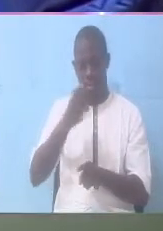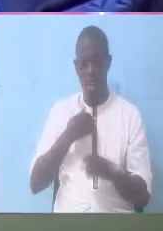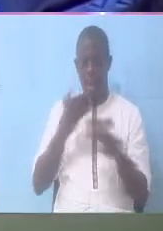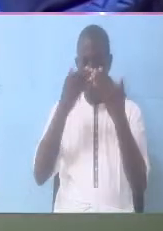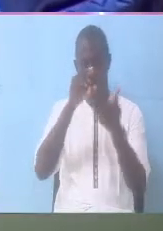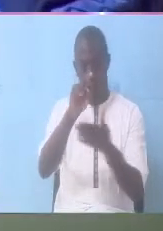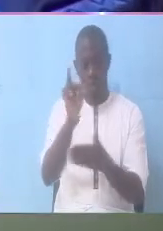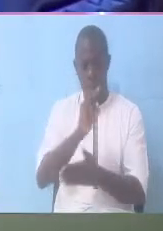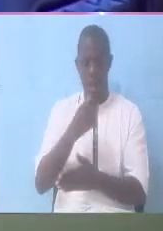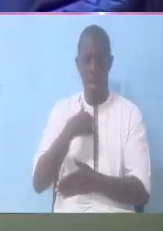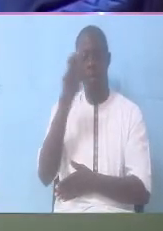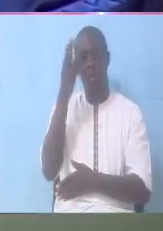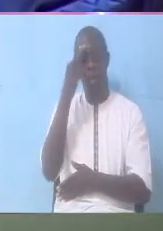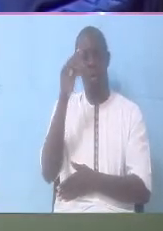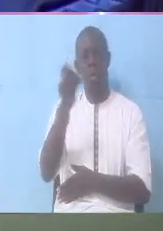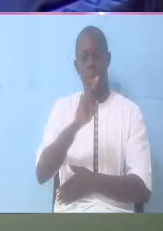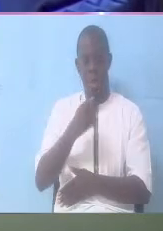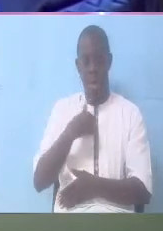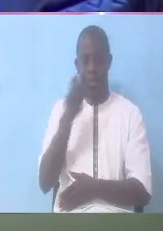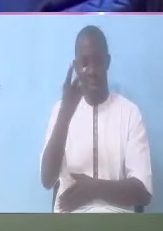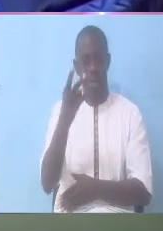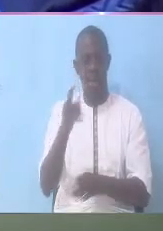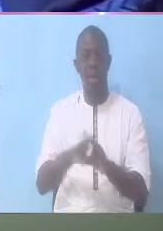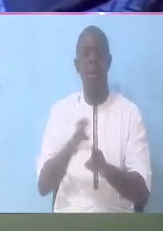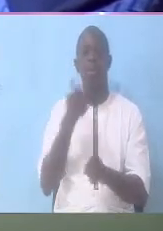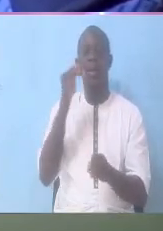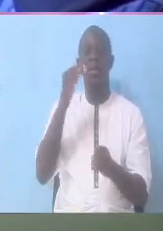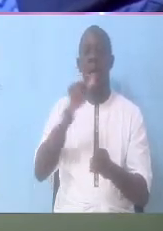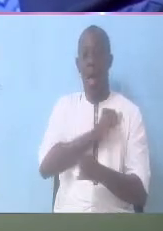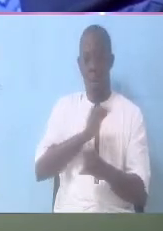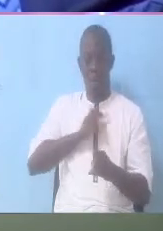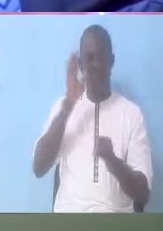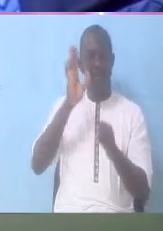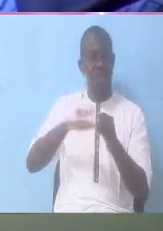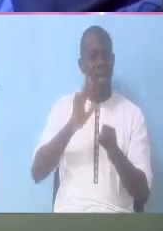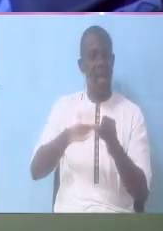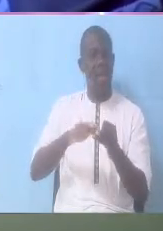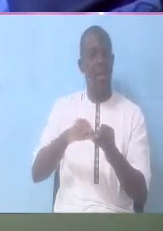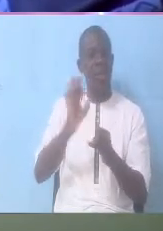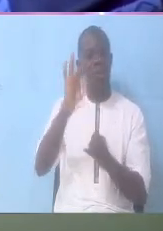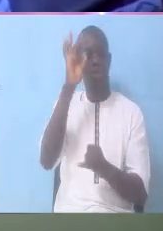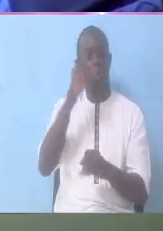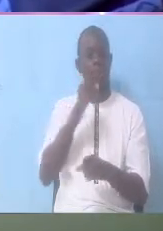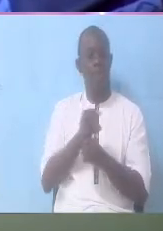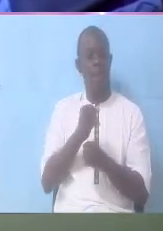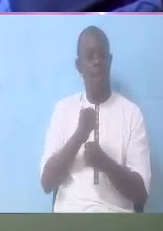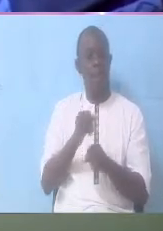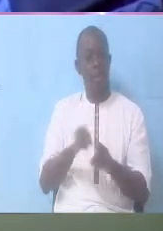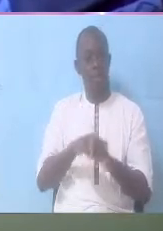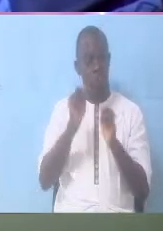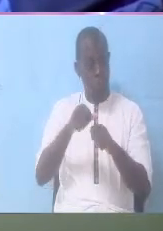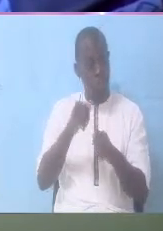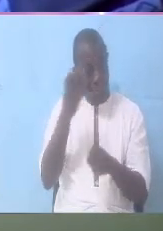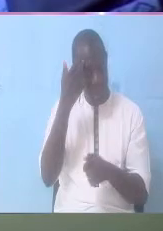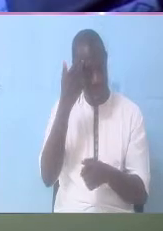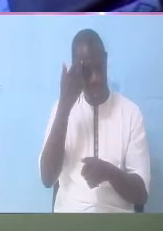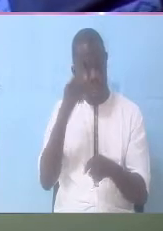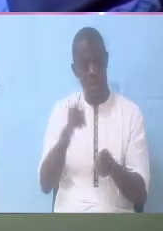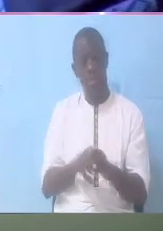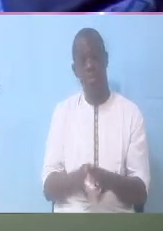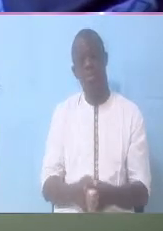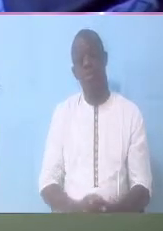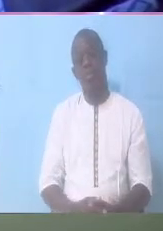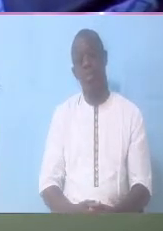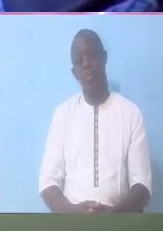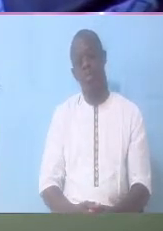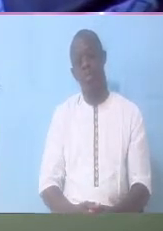what I mean? I ask you, is our conclusion a reasonable conclusion? Well, that's left to the panel to judge. But obviously,